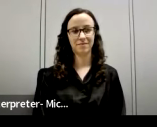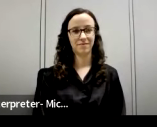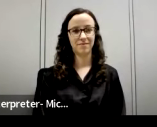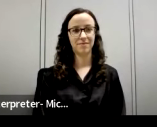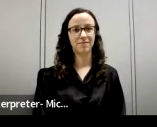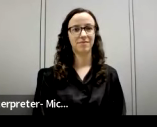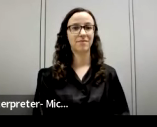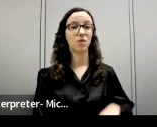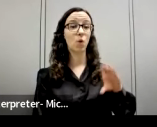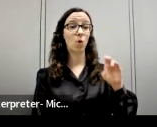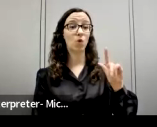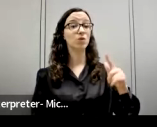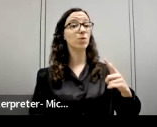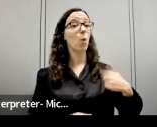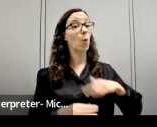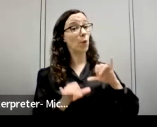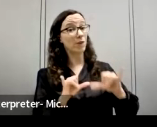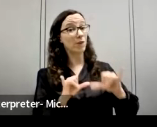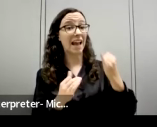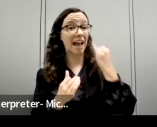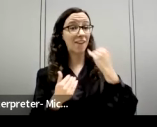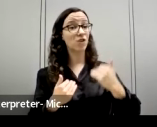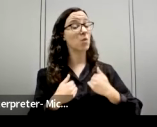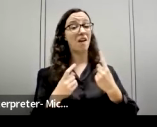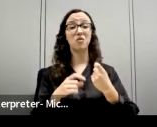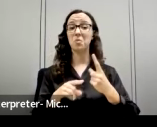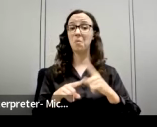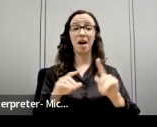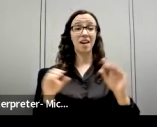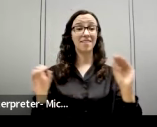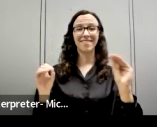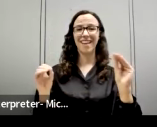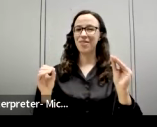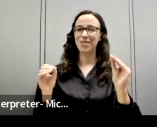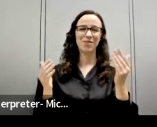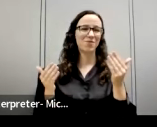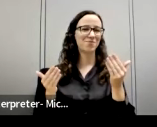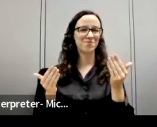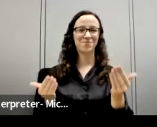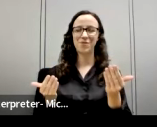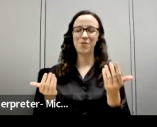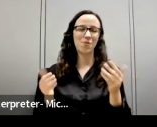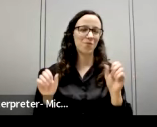We'll stay here if anyone has any questions, but if you're good to go, we appreciate you being